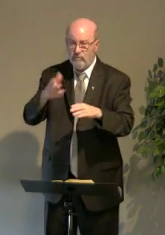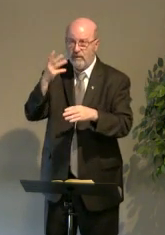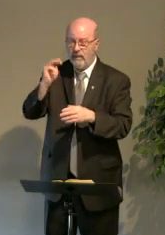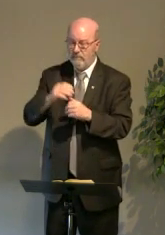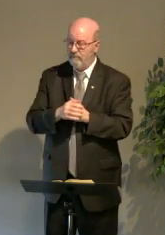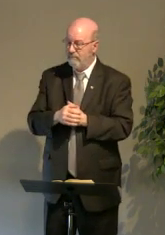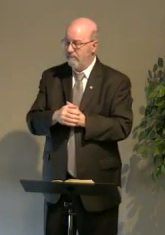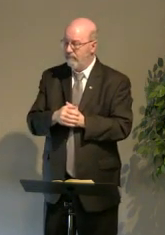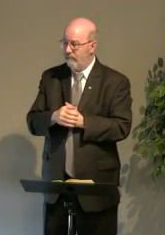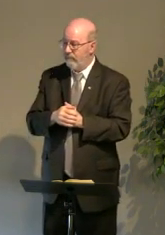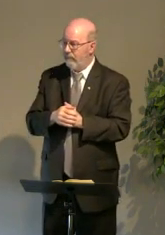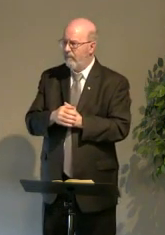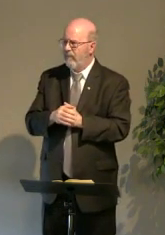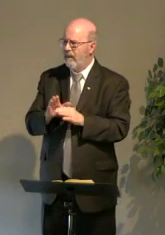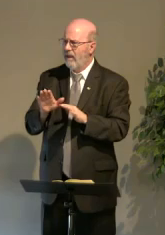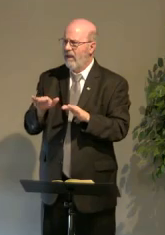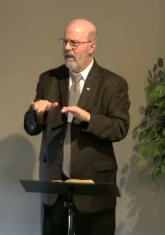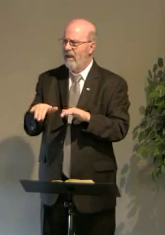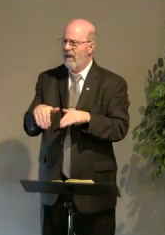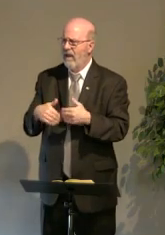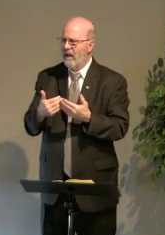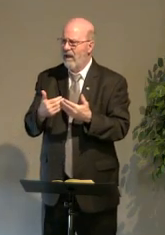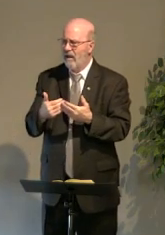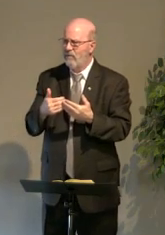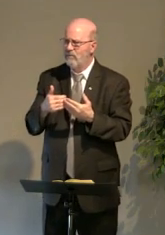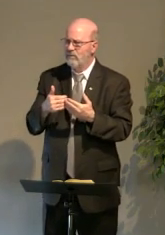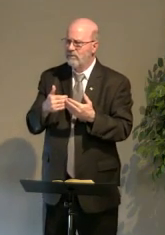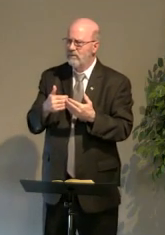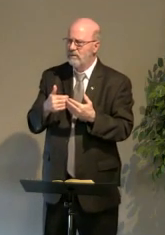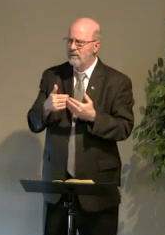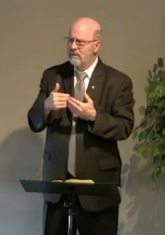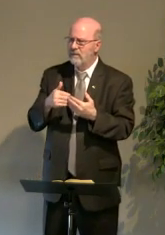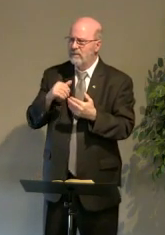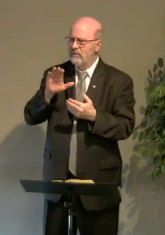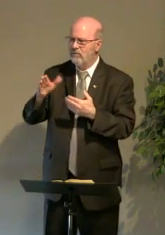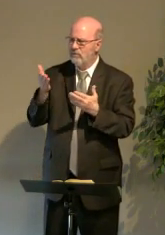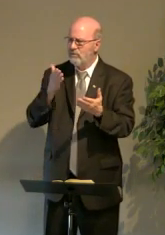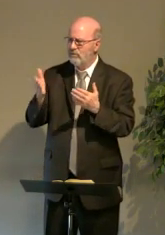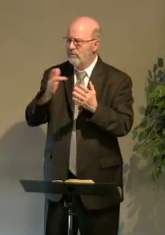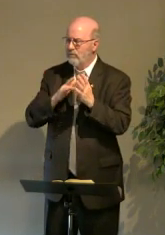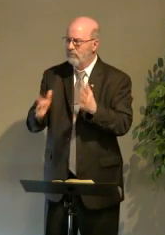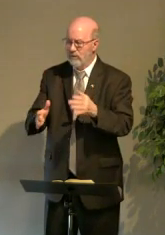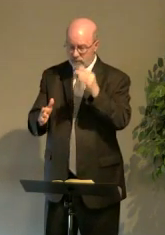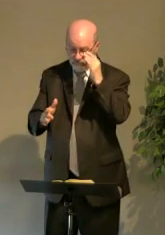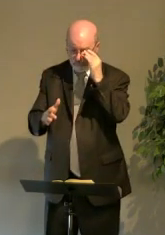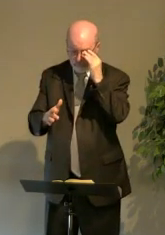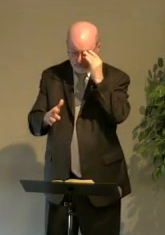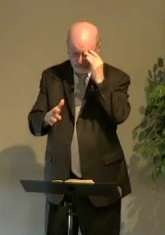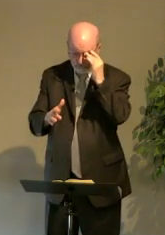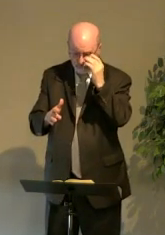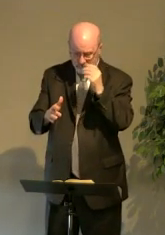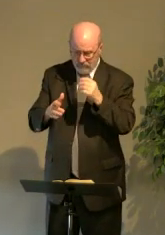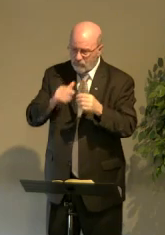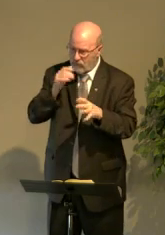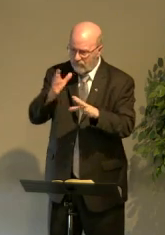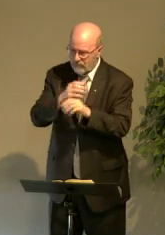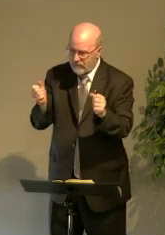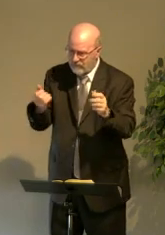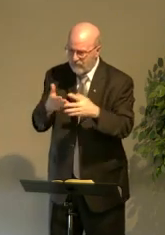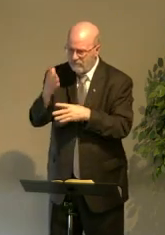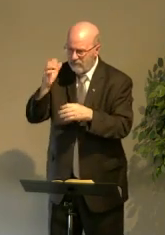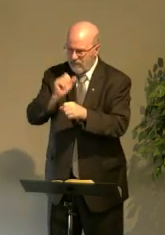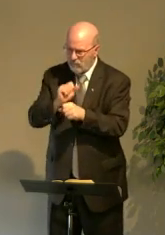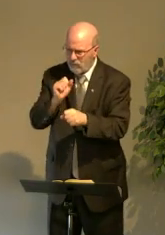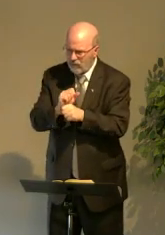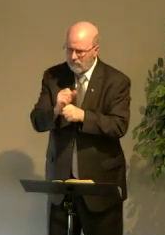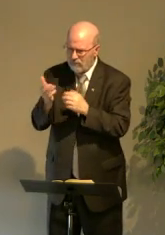in them. How is your workload, Christian? The passage is obviously clear. We're not saved by works. We know